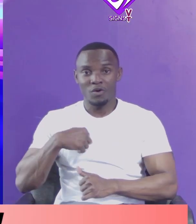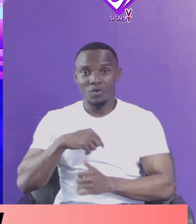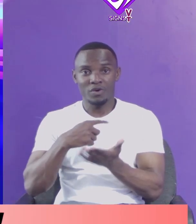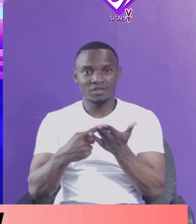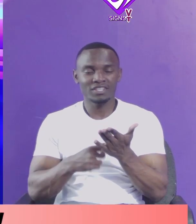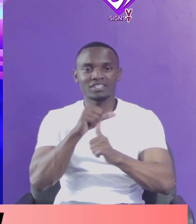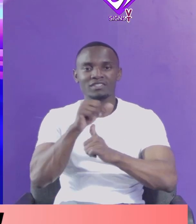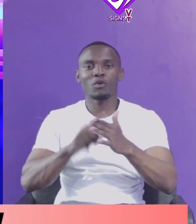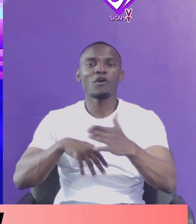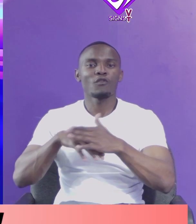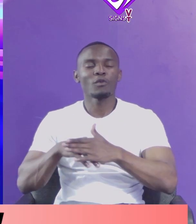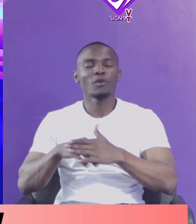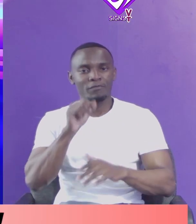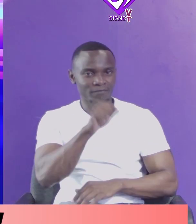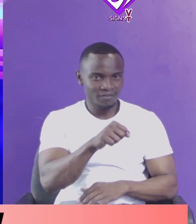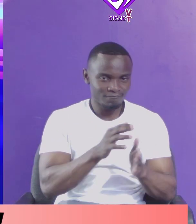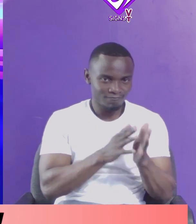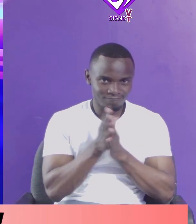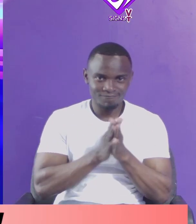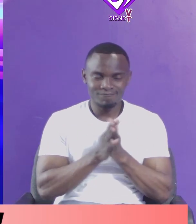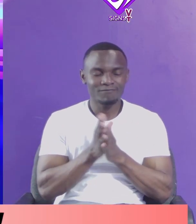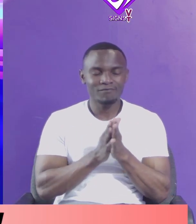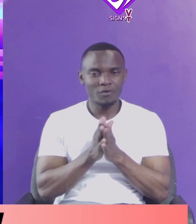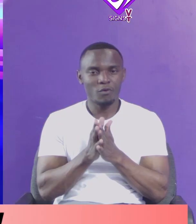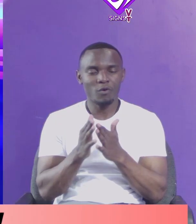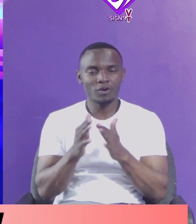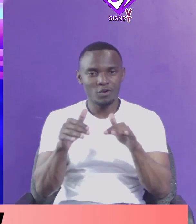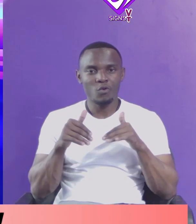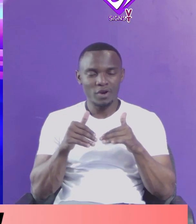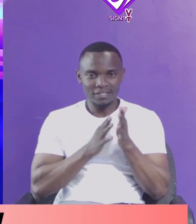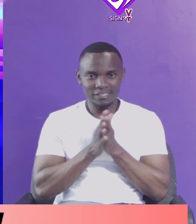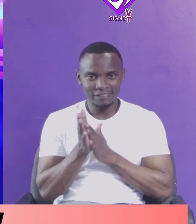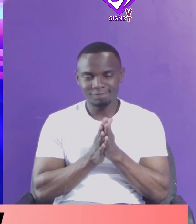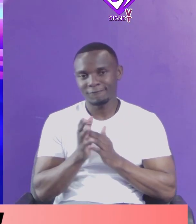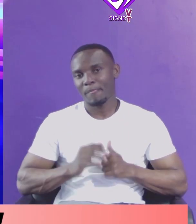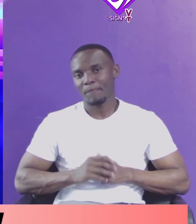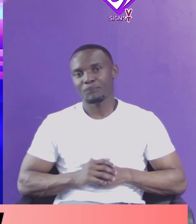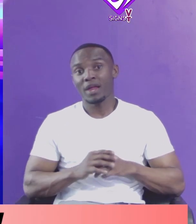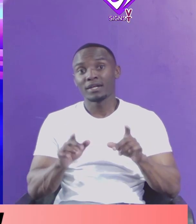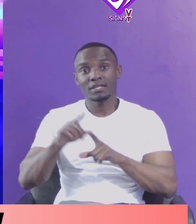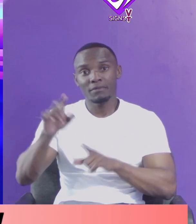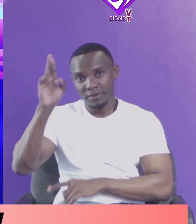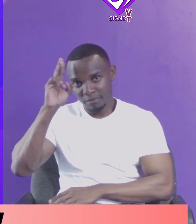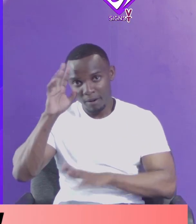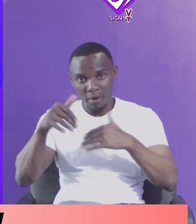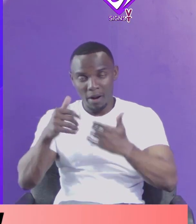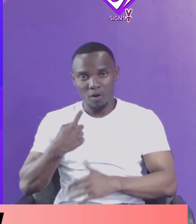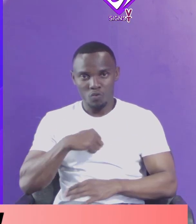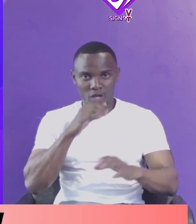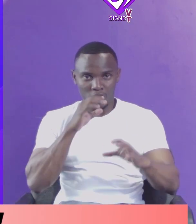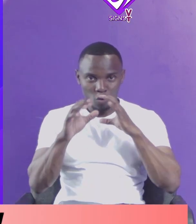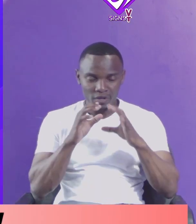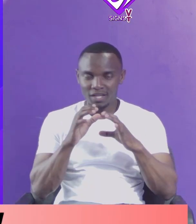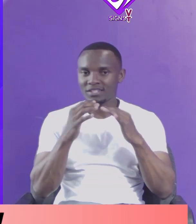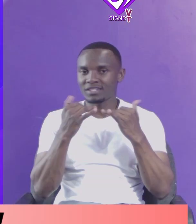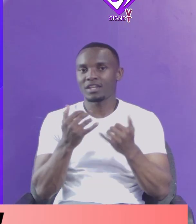Yes, very interested. Looking forward to it, Manze. Kabisa. Yeah. And there you have it, ladies and gentlemen. Remember, our channels of communication are officially open.